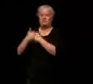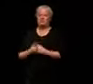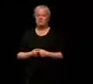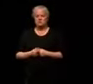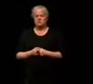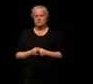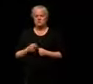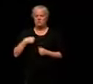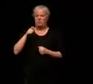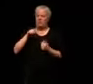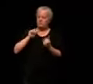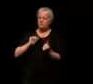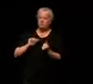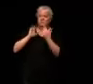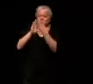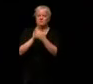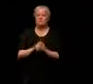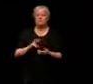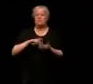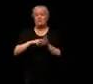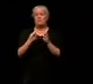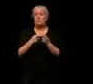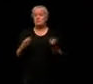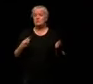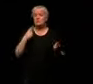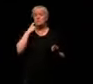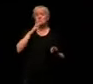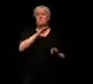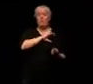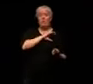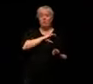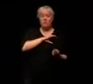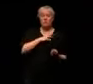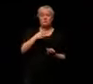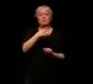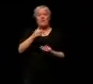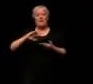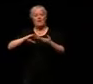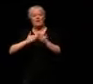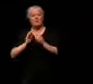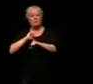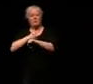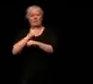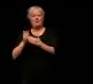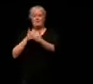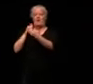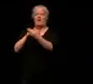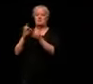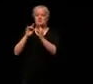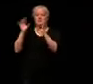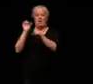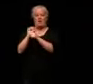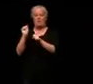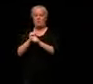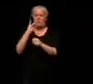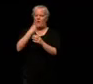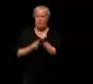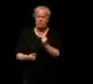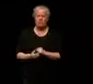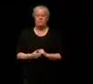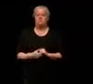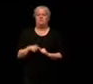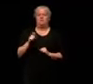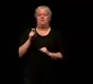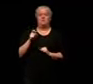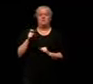That means resources for both law enforcement and community-based anti-violent growth. It means going after guns